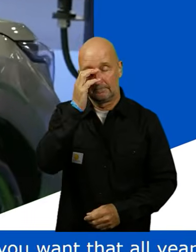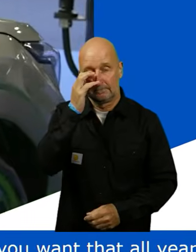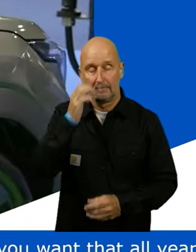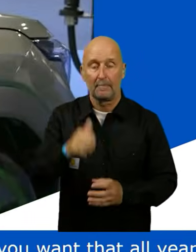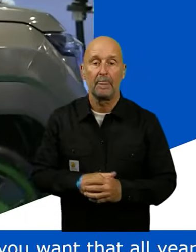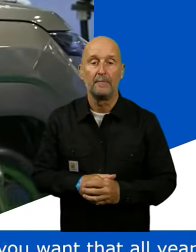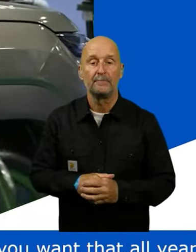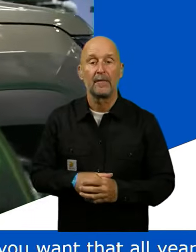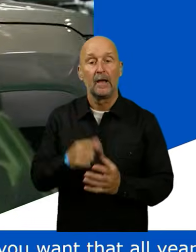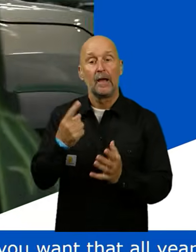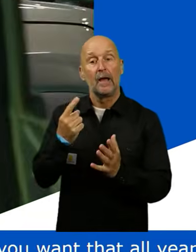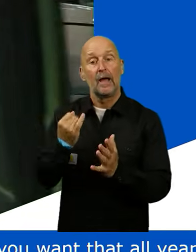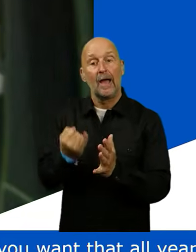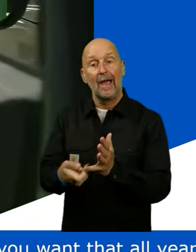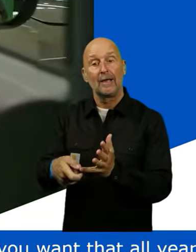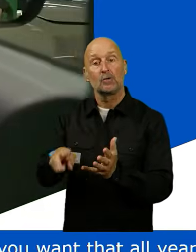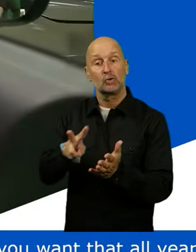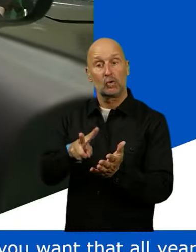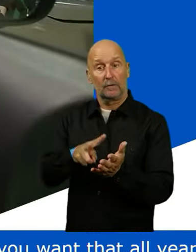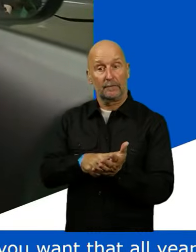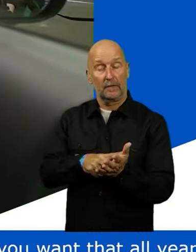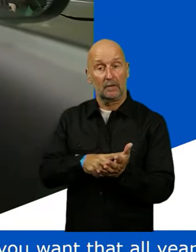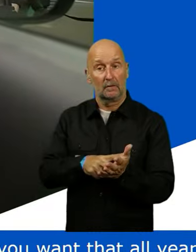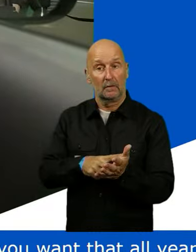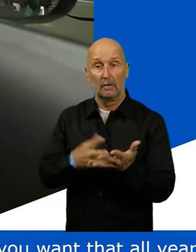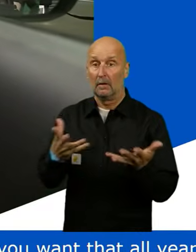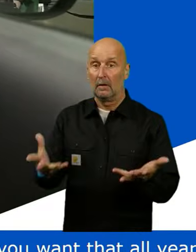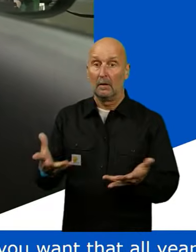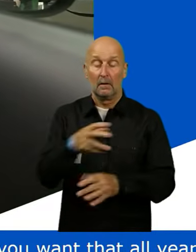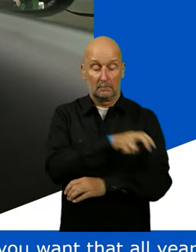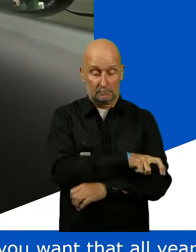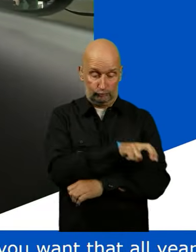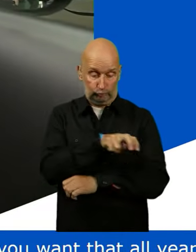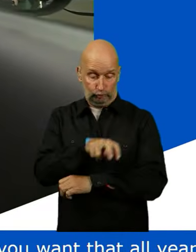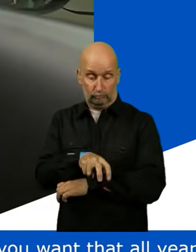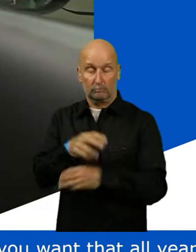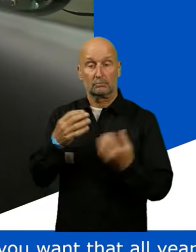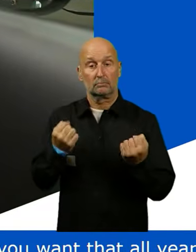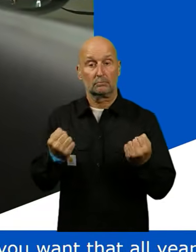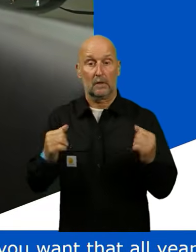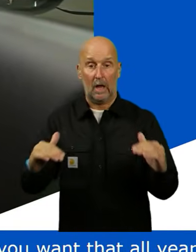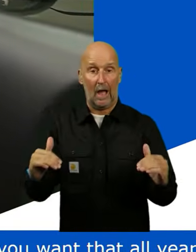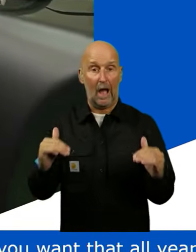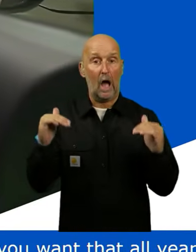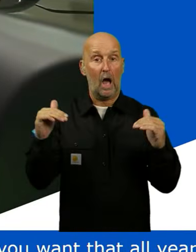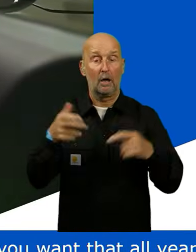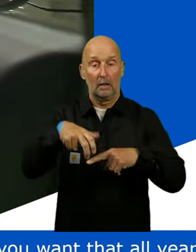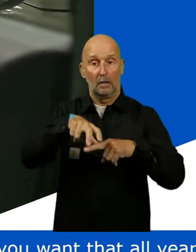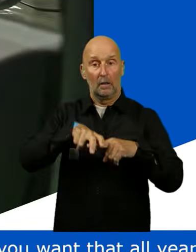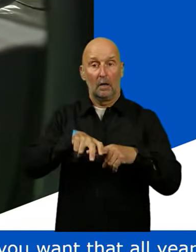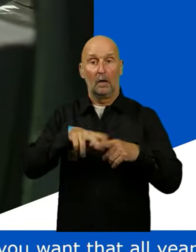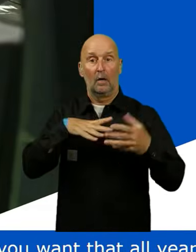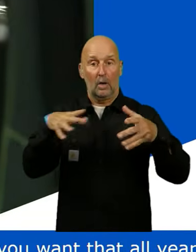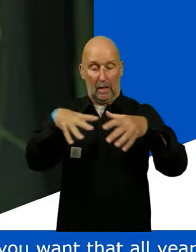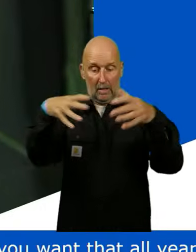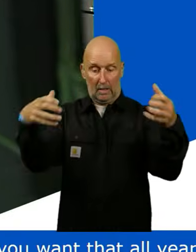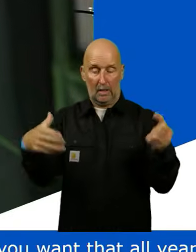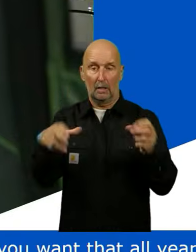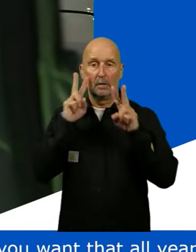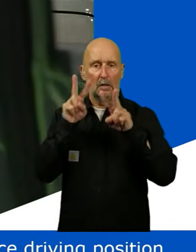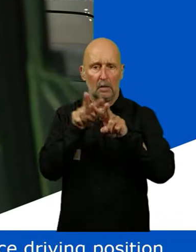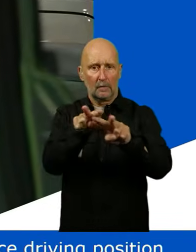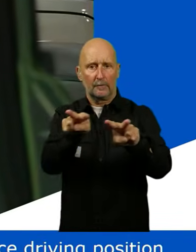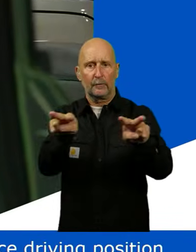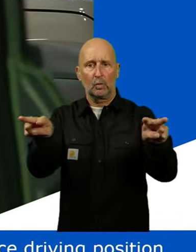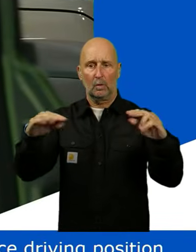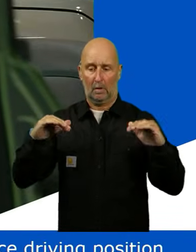Being an SUV, again, it's got a nice driving position here. It's nice and high up. You sit behind the wheel and it gives you a great view